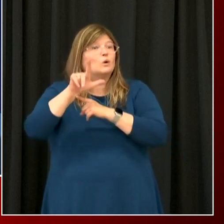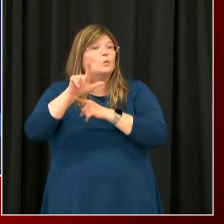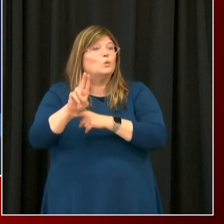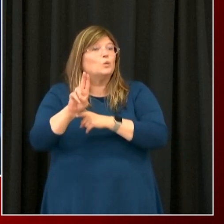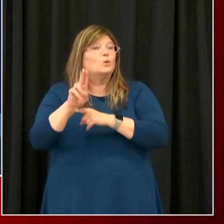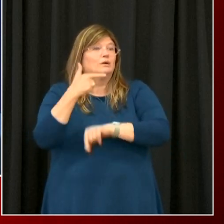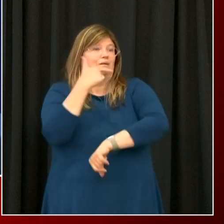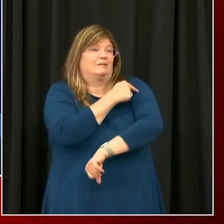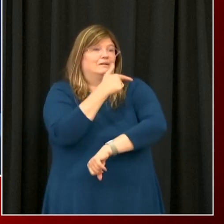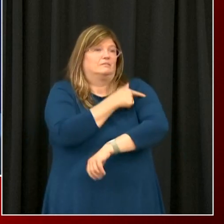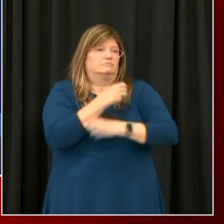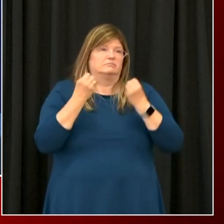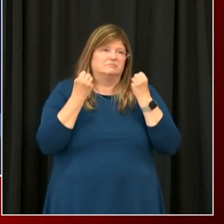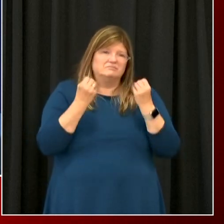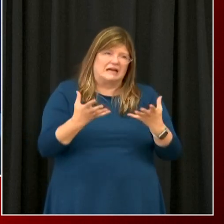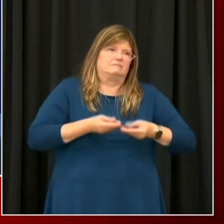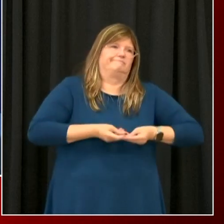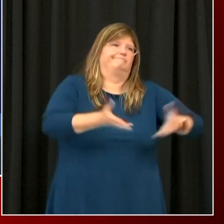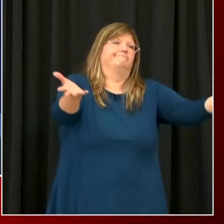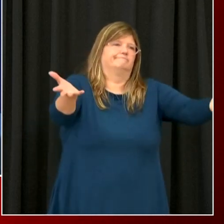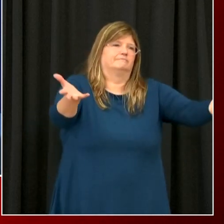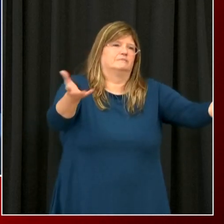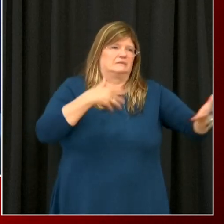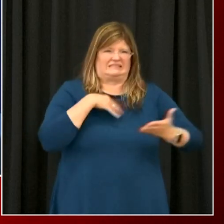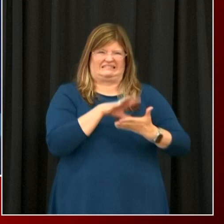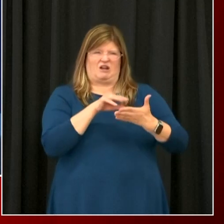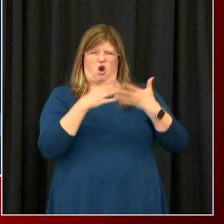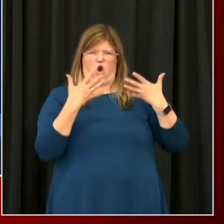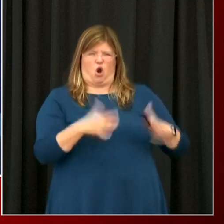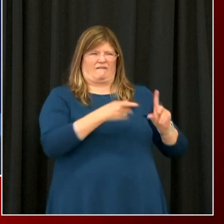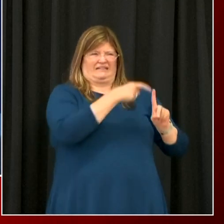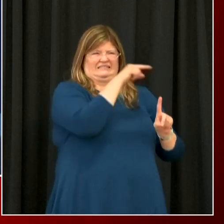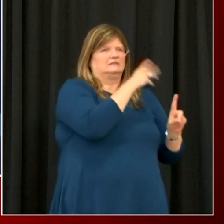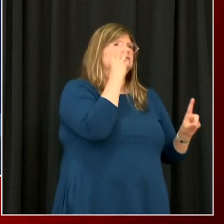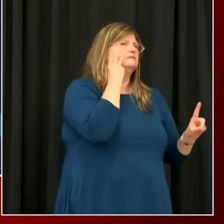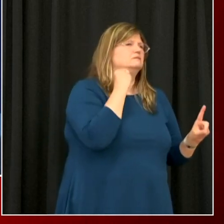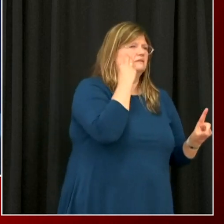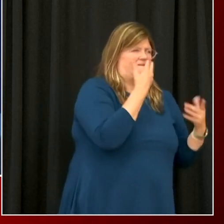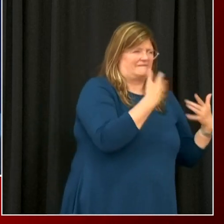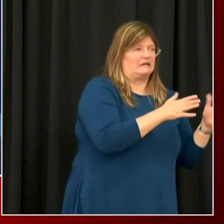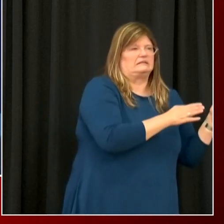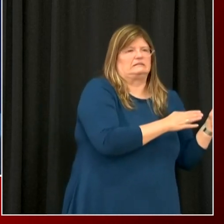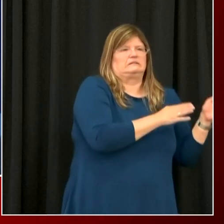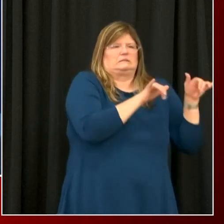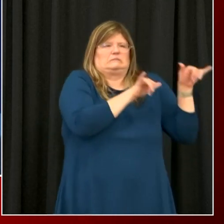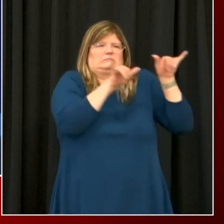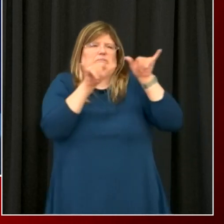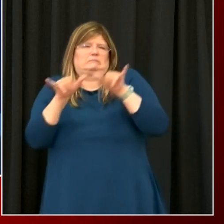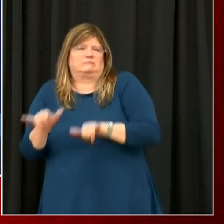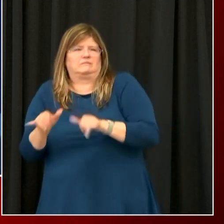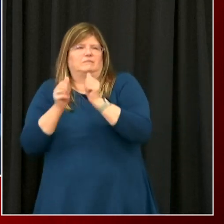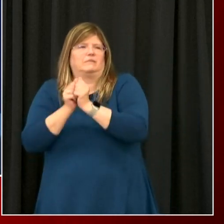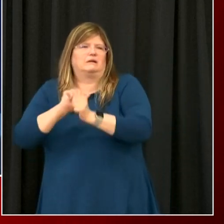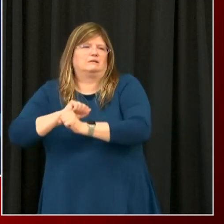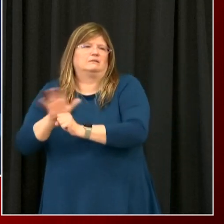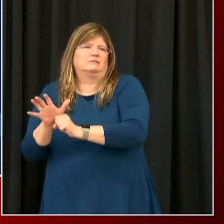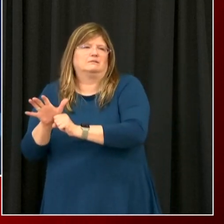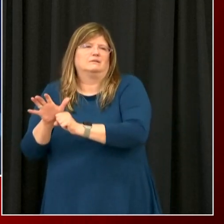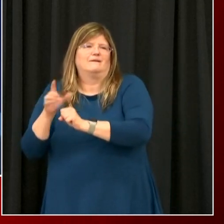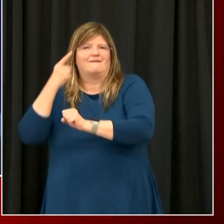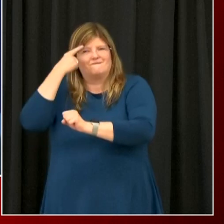vaccination clinics. And so we've leaned forward in that regard in terms of being able to be prepared. We've also started to think through